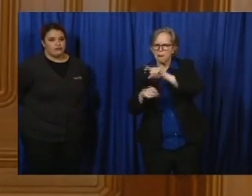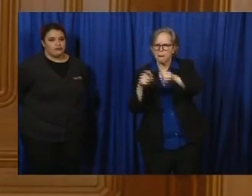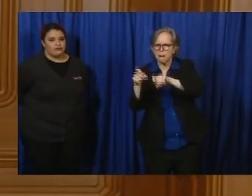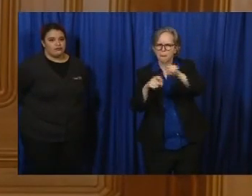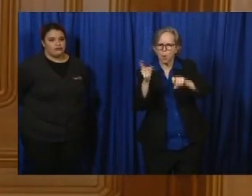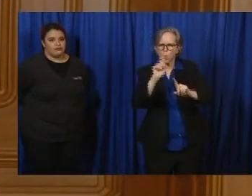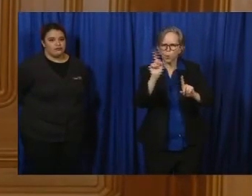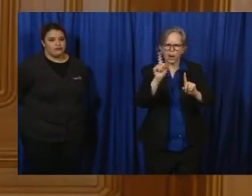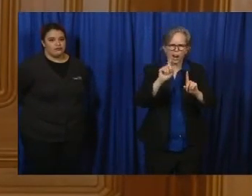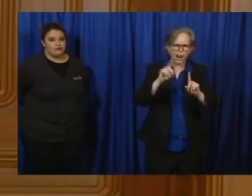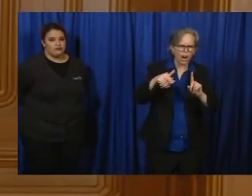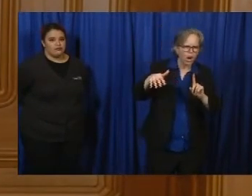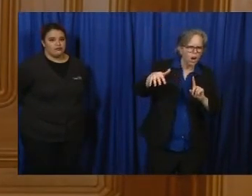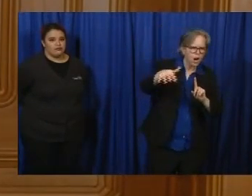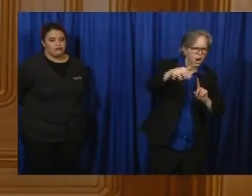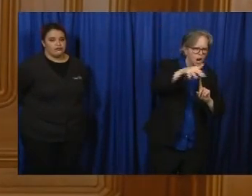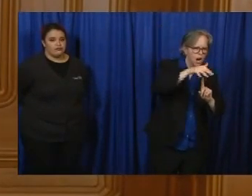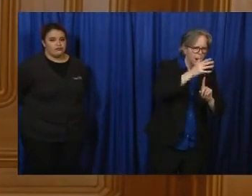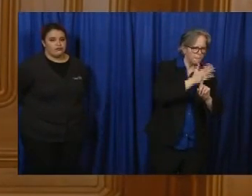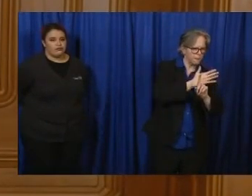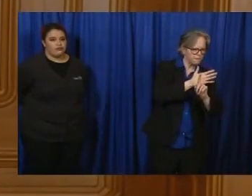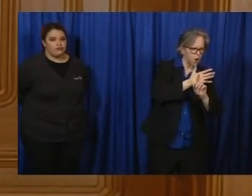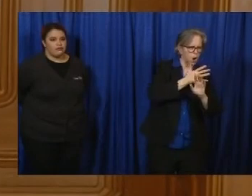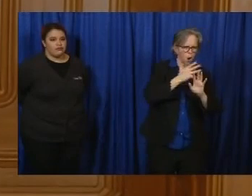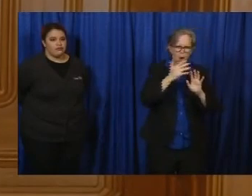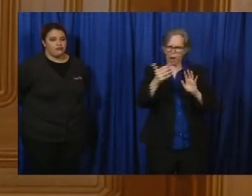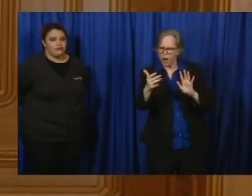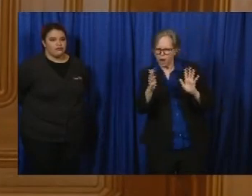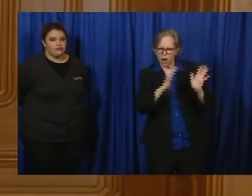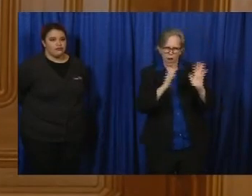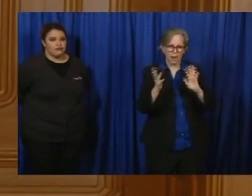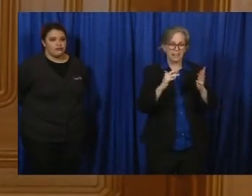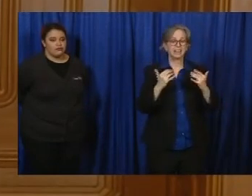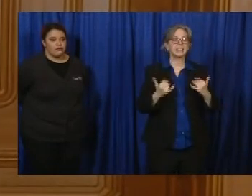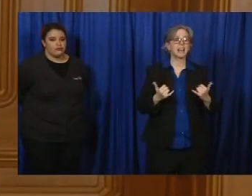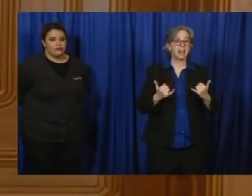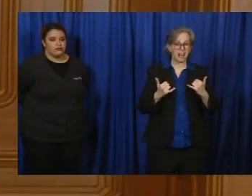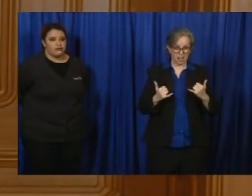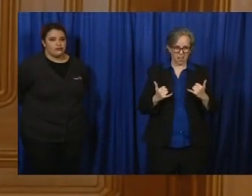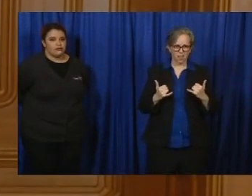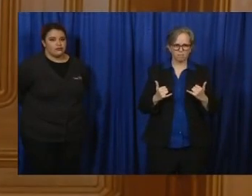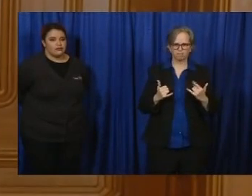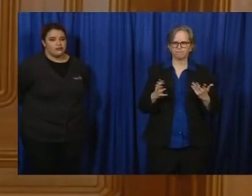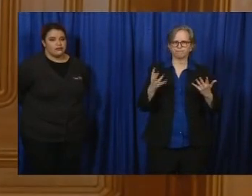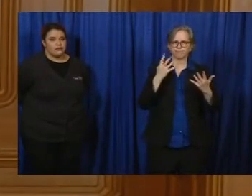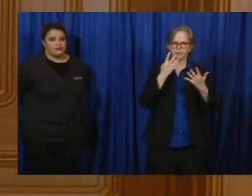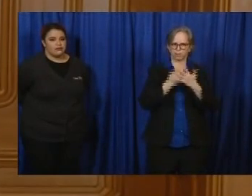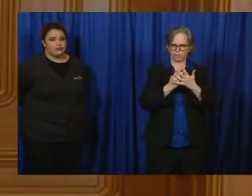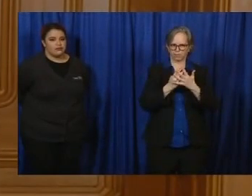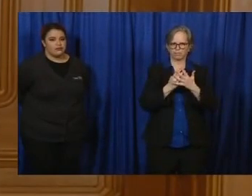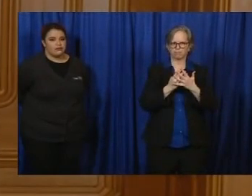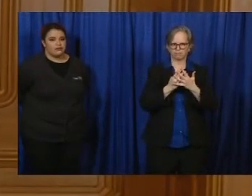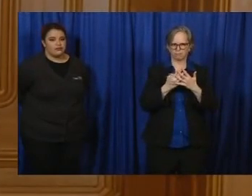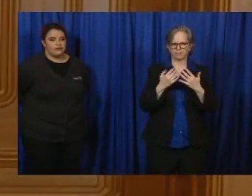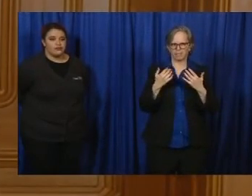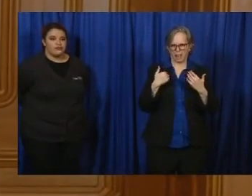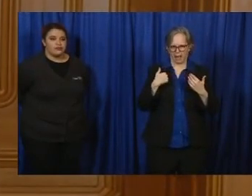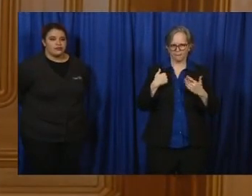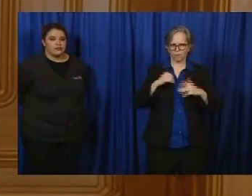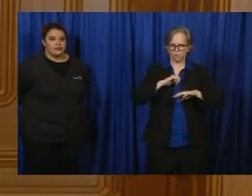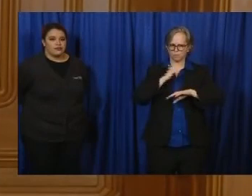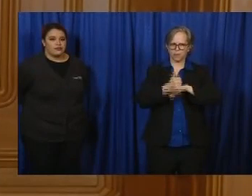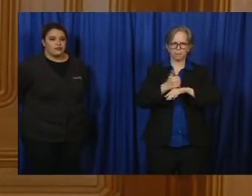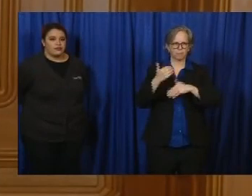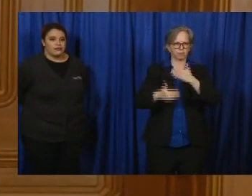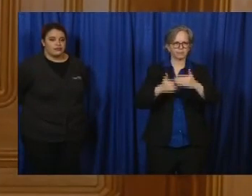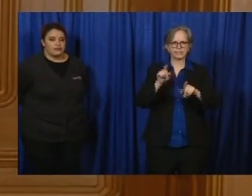done. So they're now going through the process of, as we always should, is